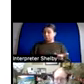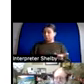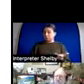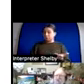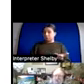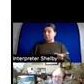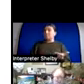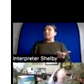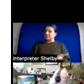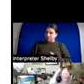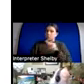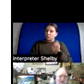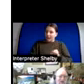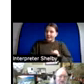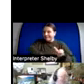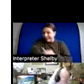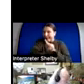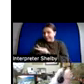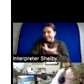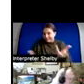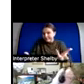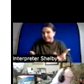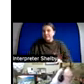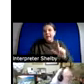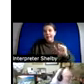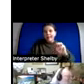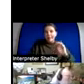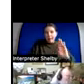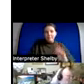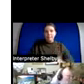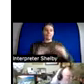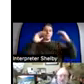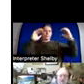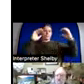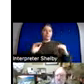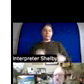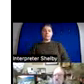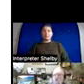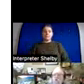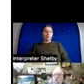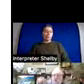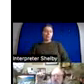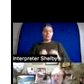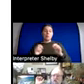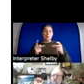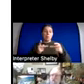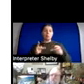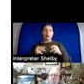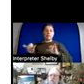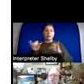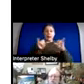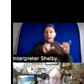right right yeah or how about there's no place like